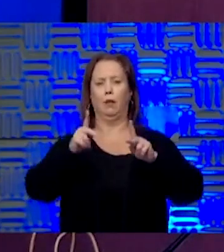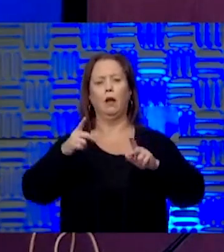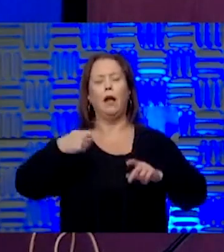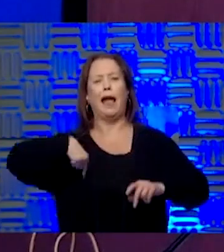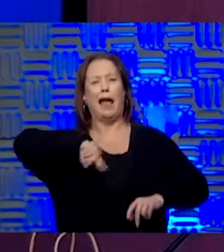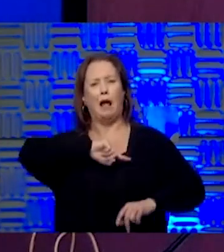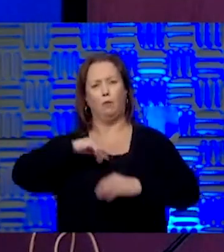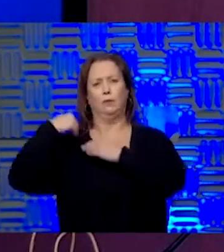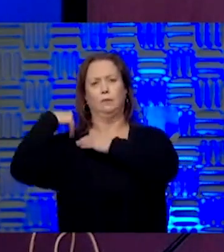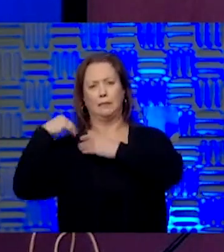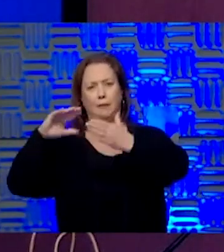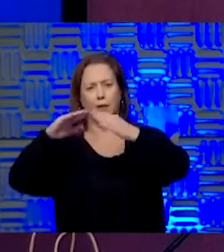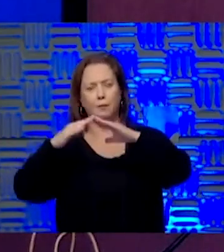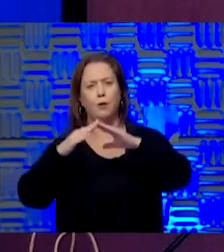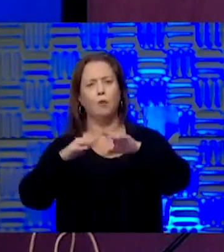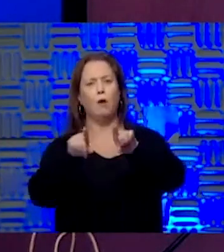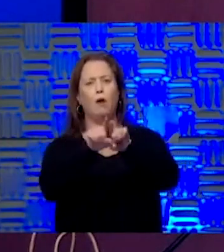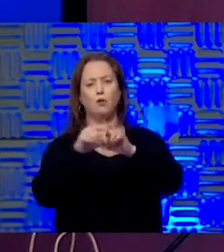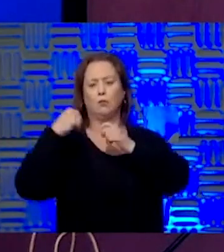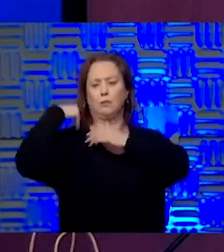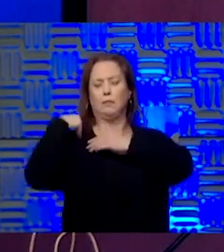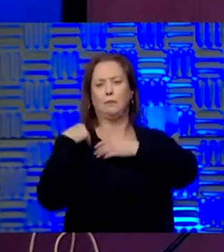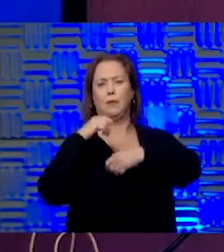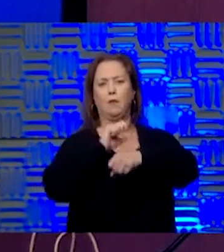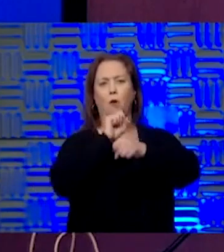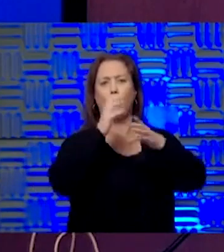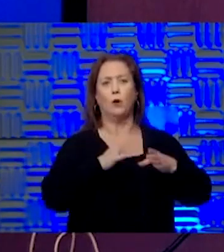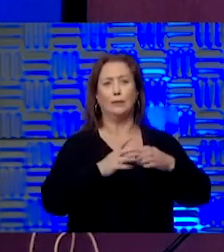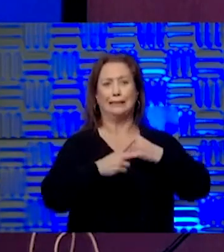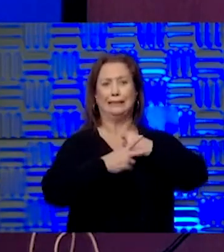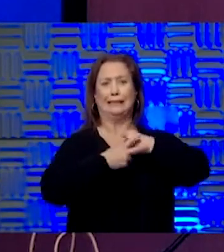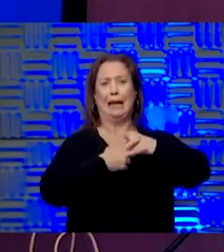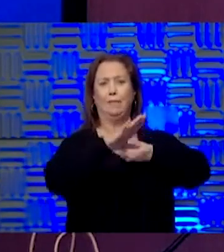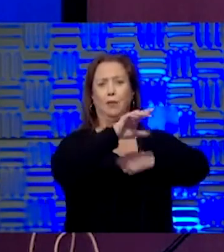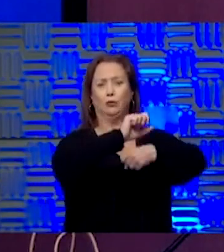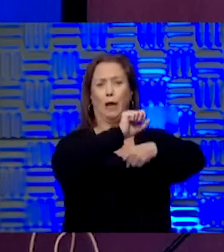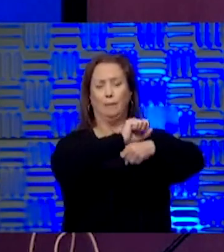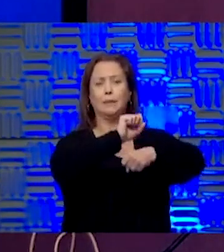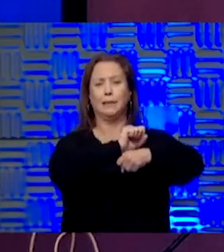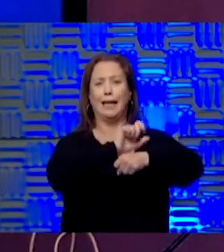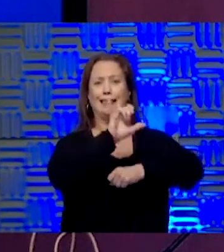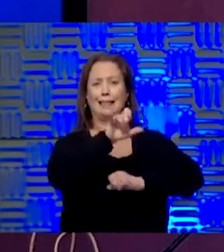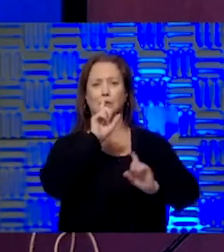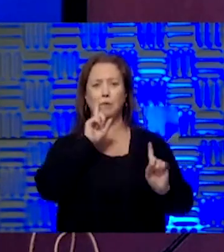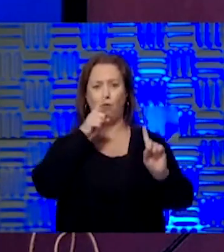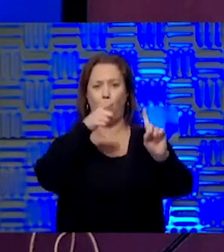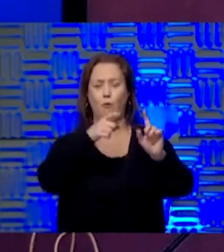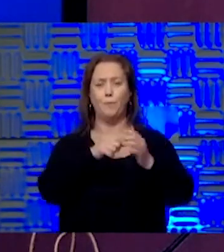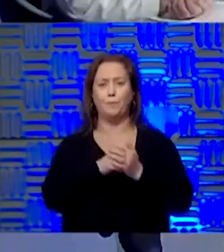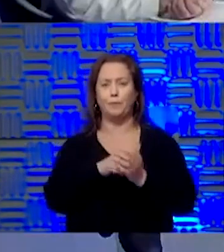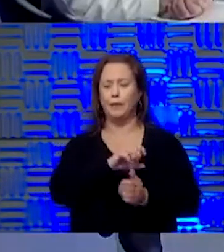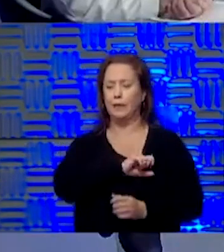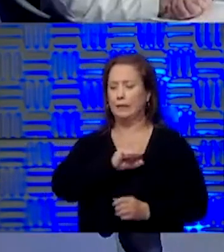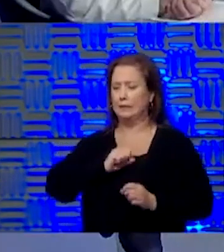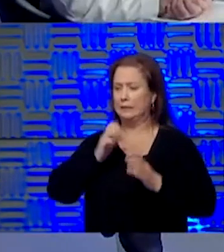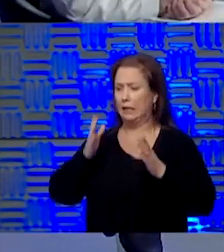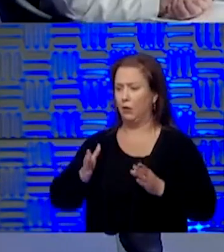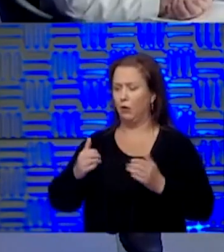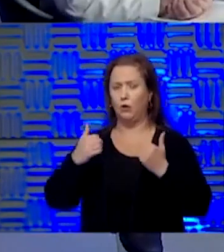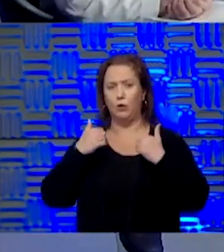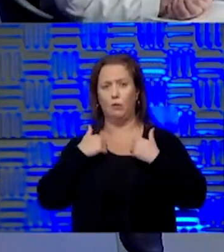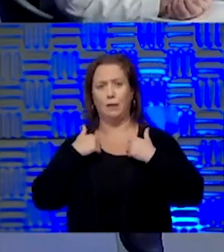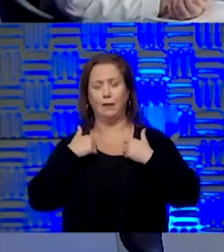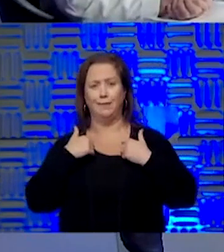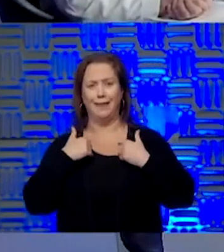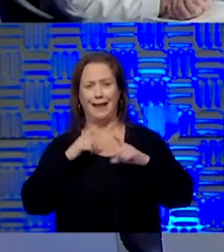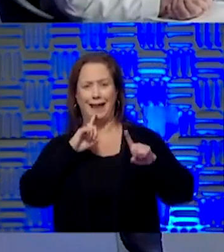to our employees to the extent we can to preserve their employment, and that's what we're going to do. Senator, I know you've been having to take on